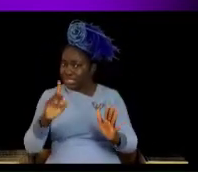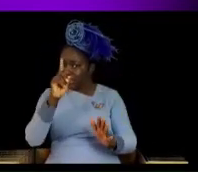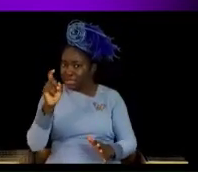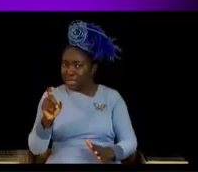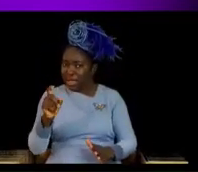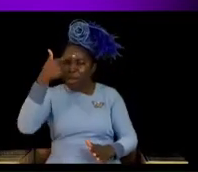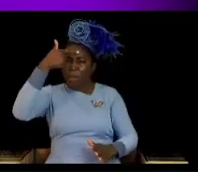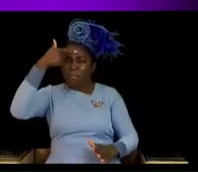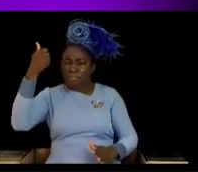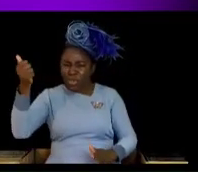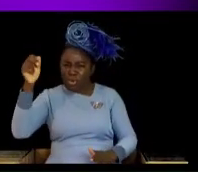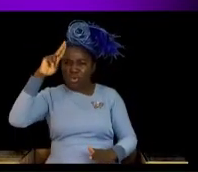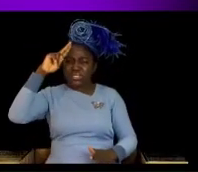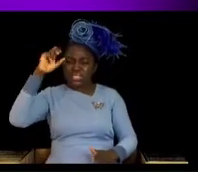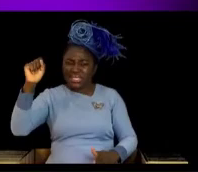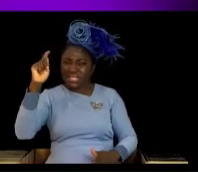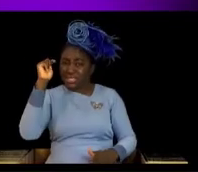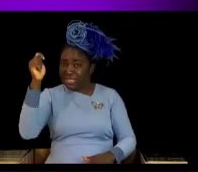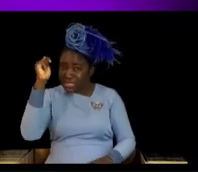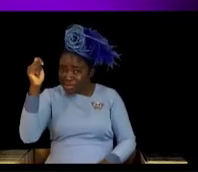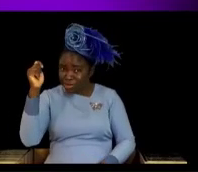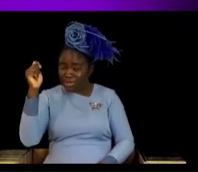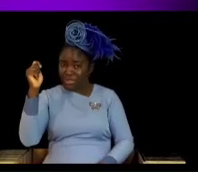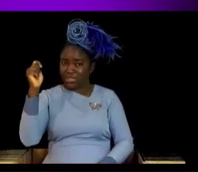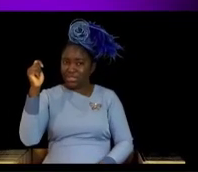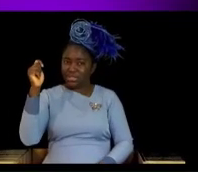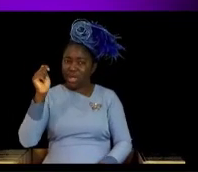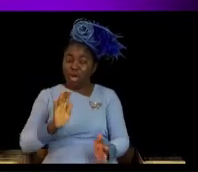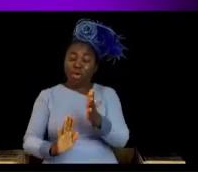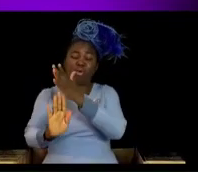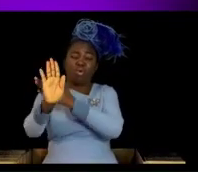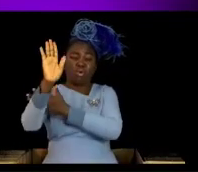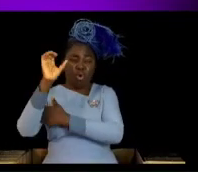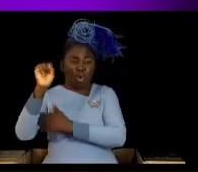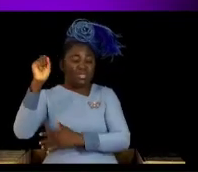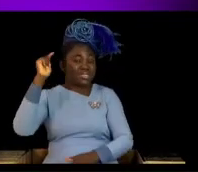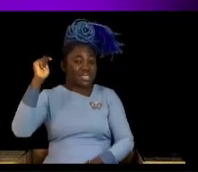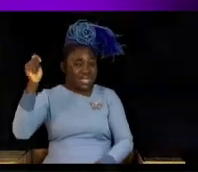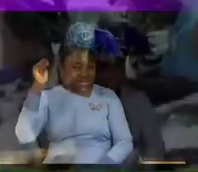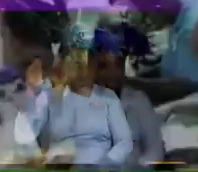his testimonies, God's testimonies are his word.